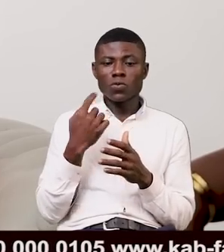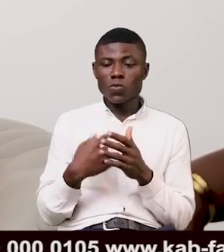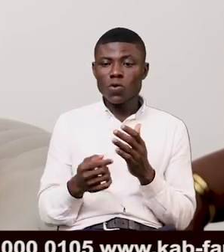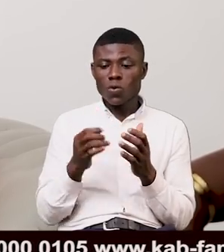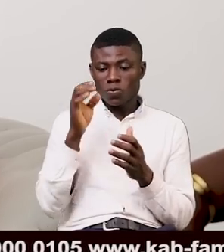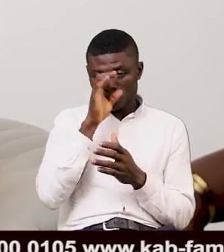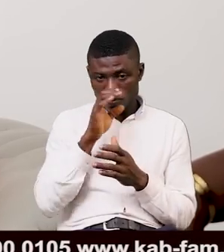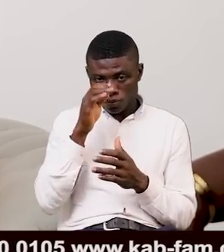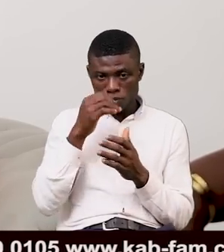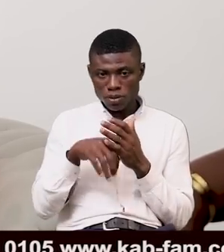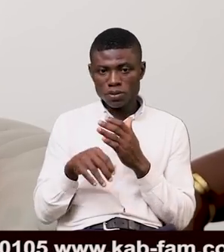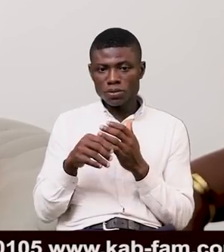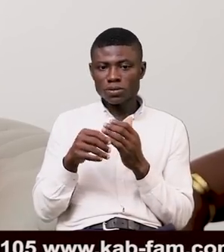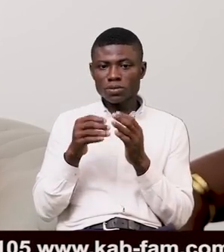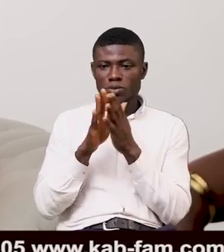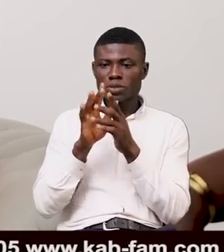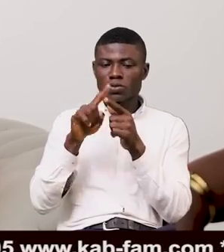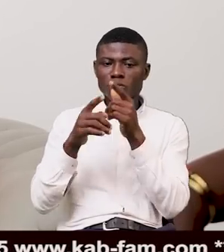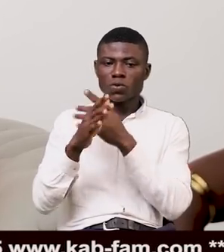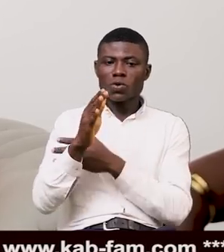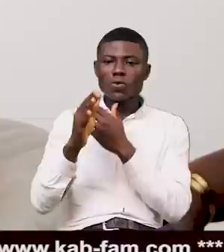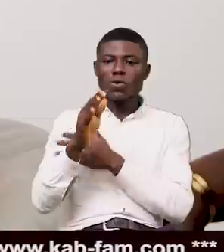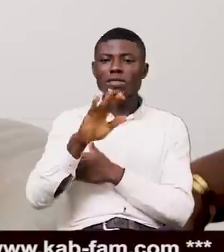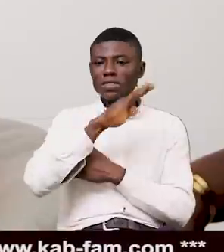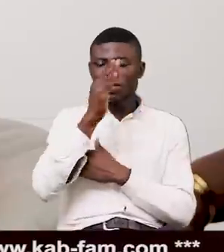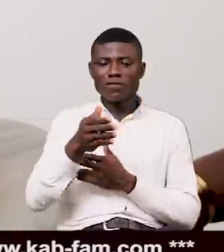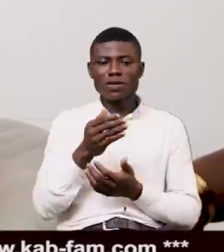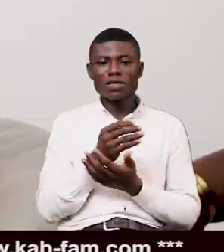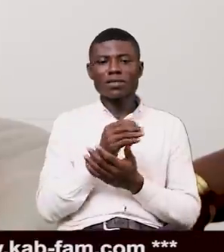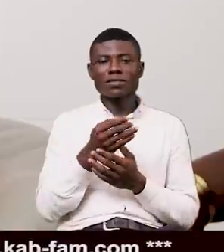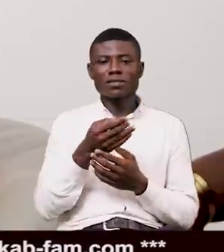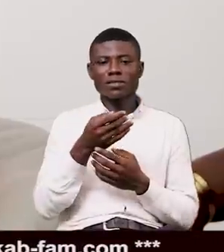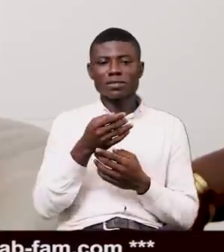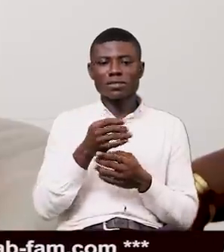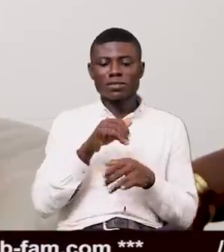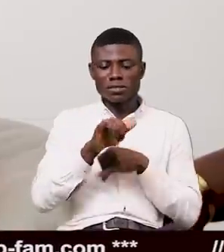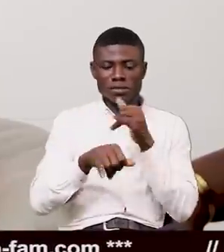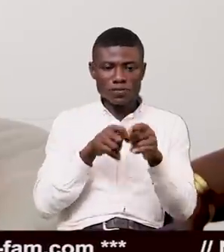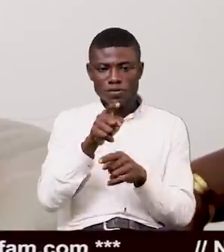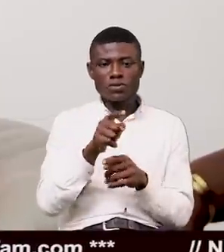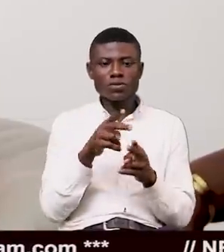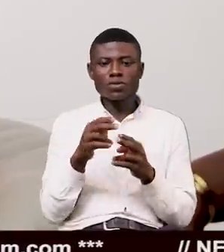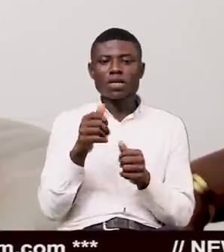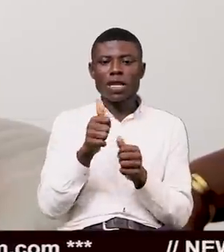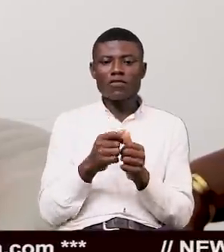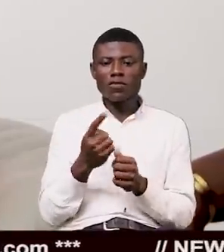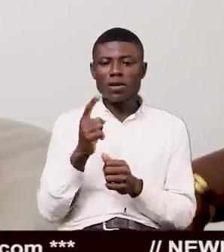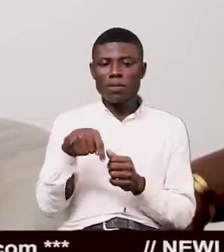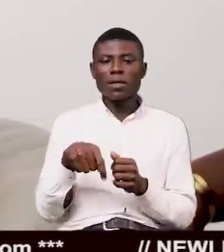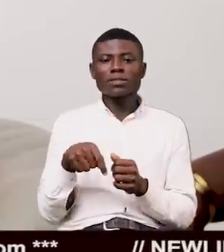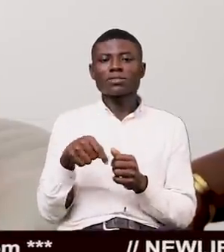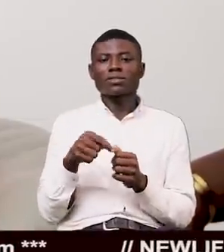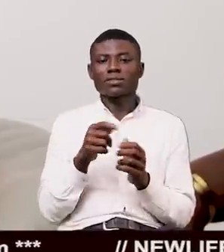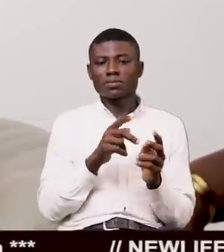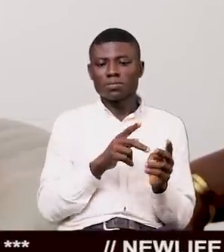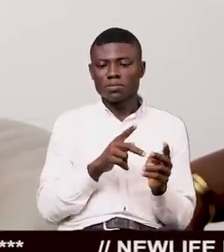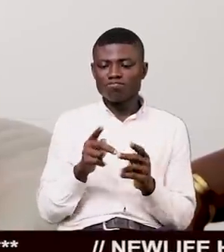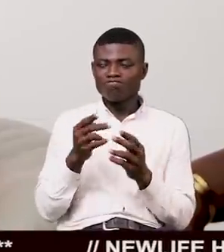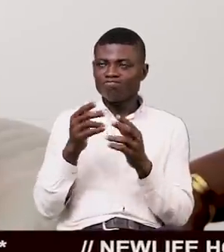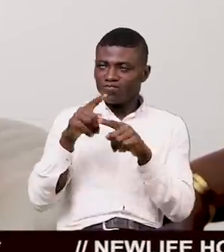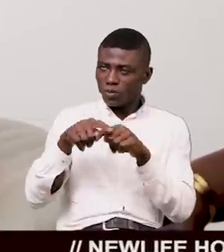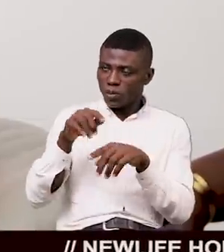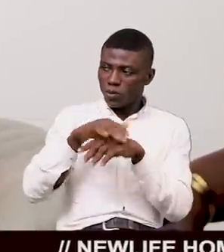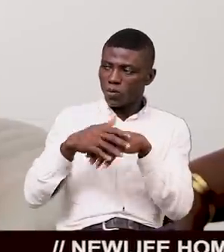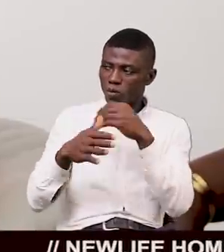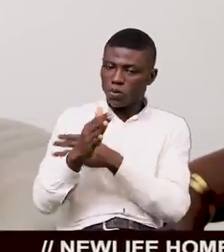o hwehwe no wo do tunyame ni mu a onu hwambo so so ha nti ye meka ne se obi a bomodia se obetwa nyame